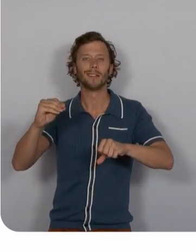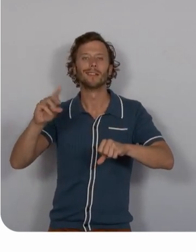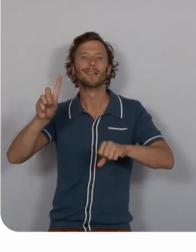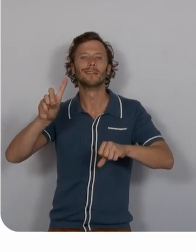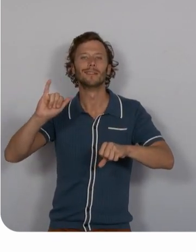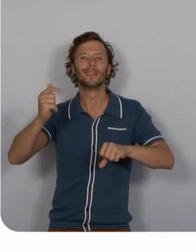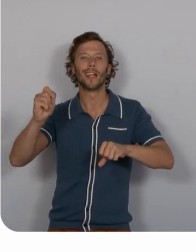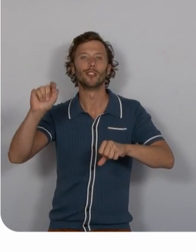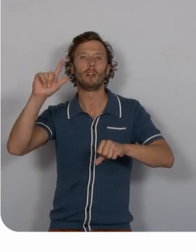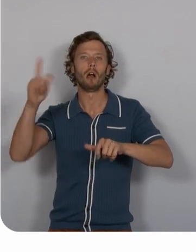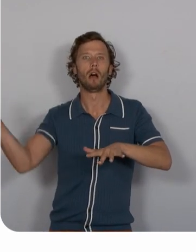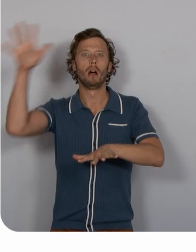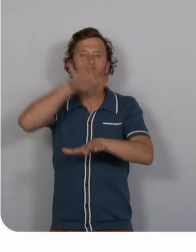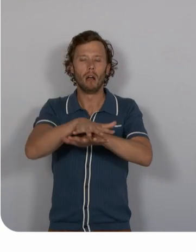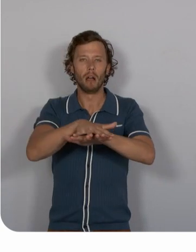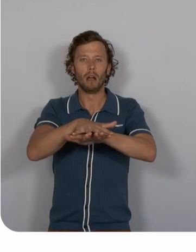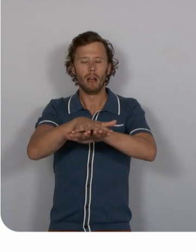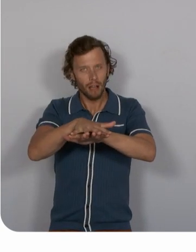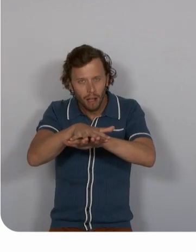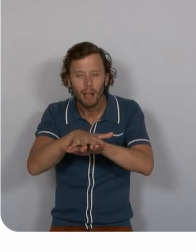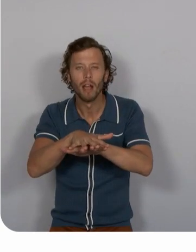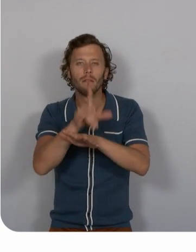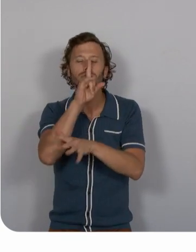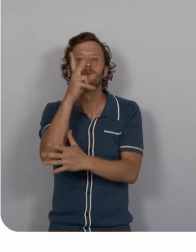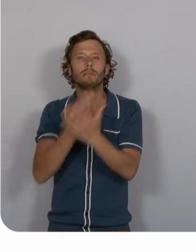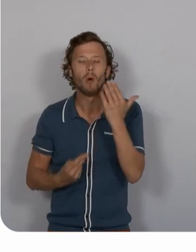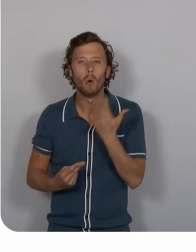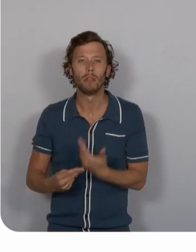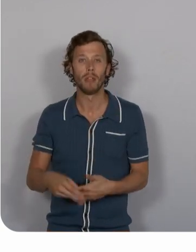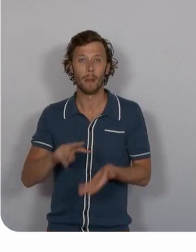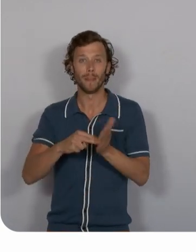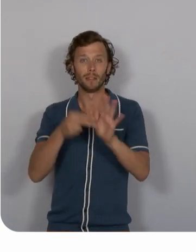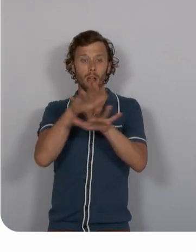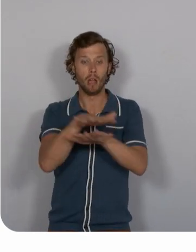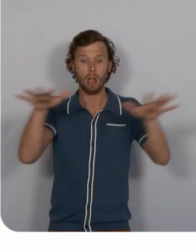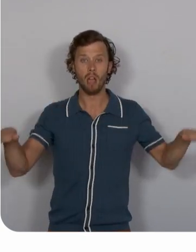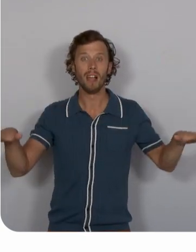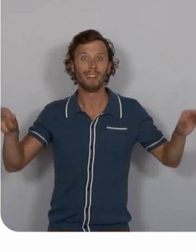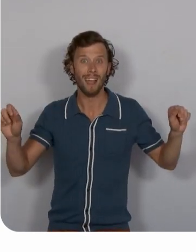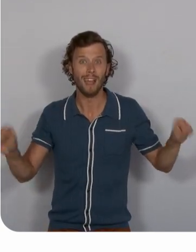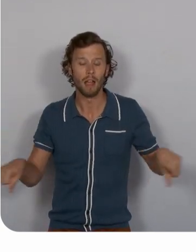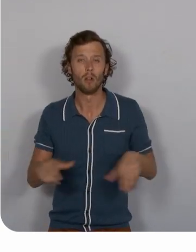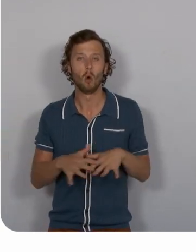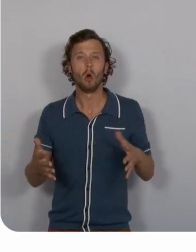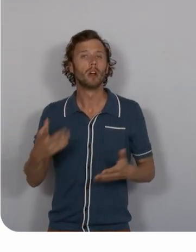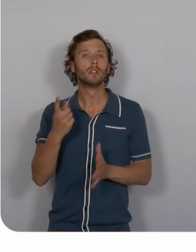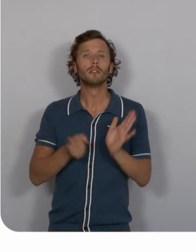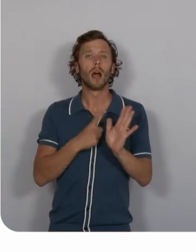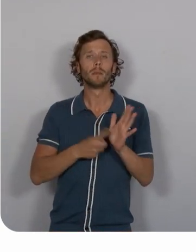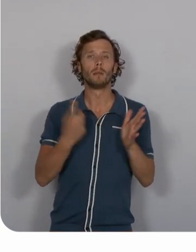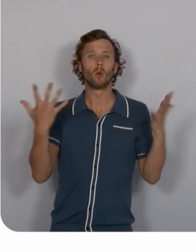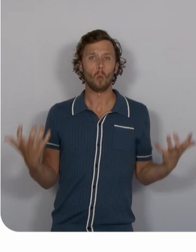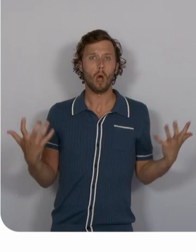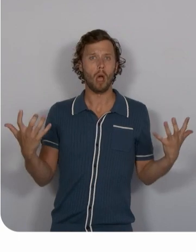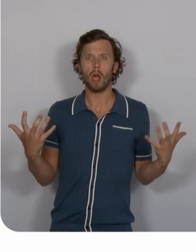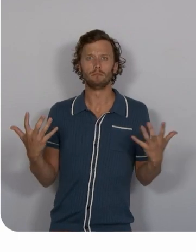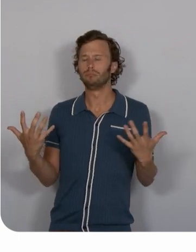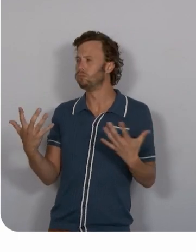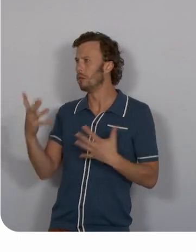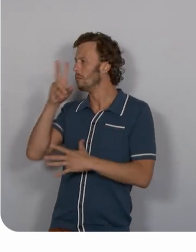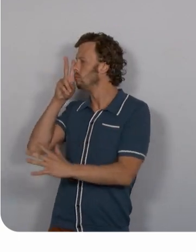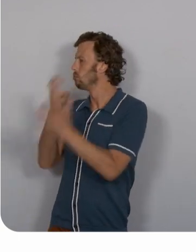other. It can do both. Sometimes you want to be fully immersed, and sometimes you want to see everything that's happening around